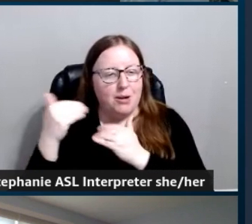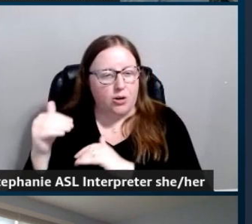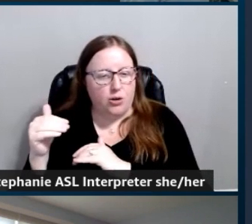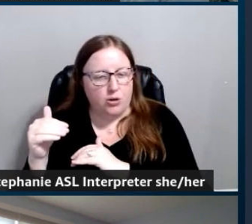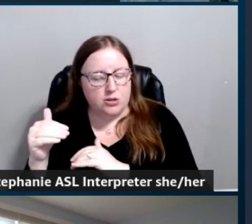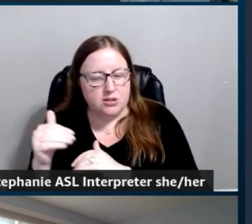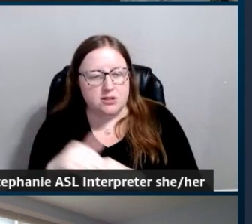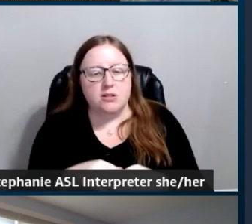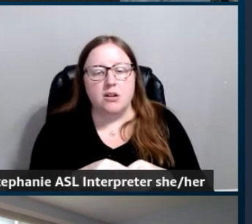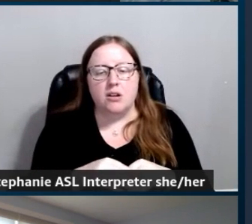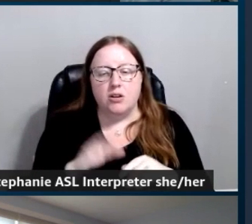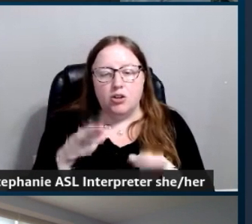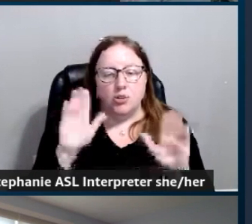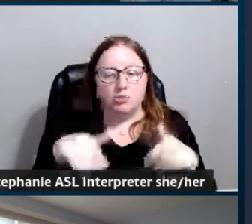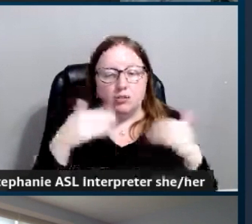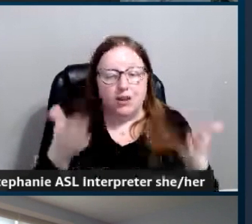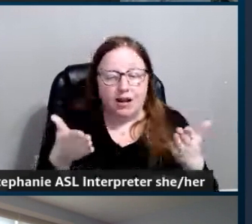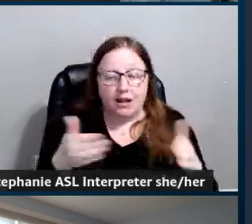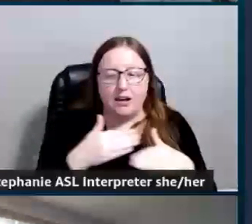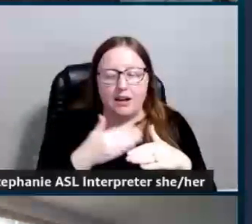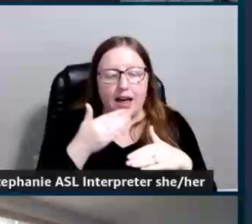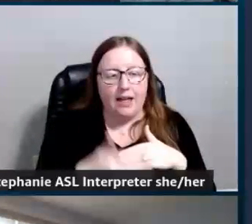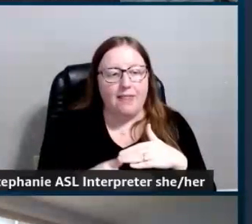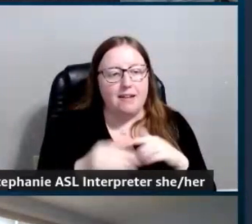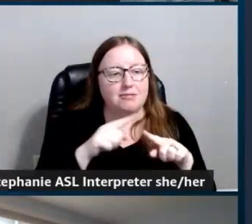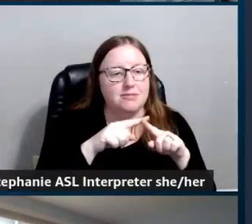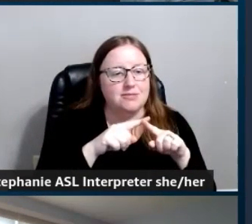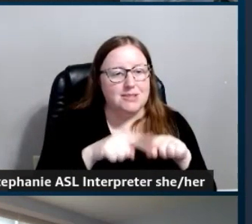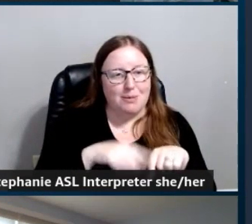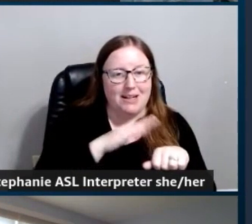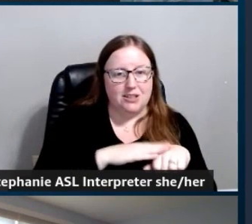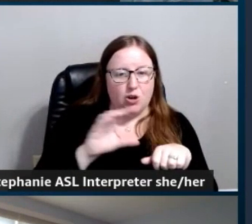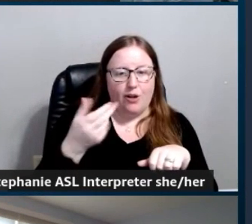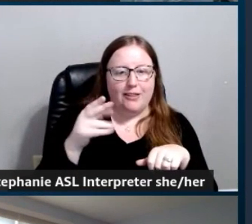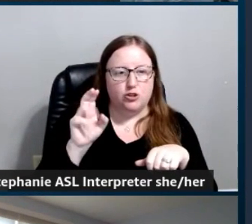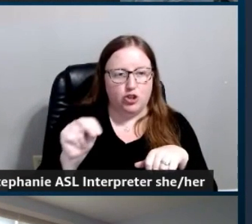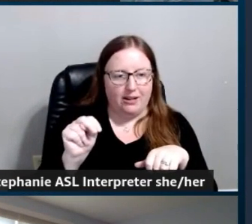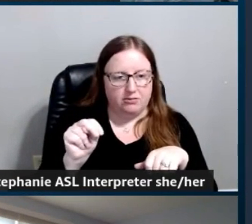data input that you're providing, and then appends onto the chain.